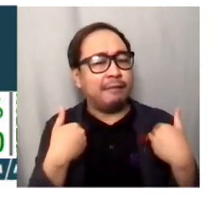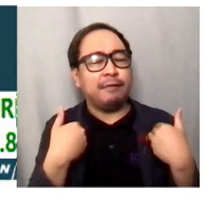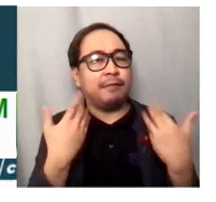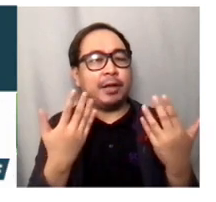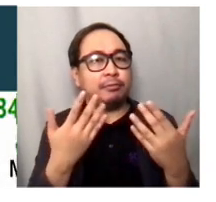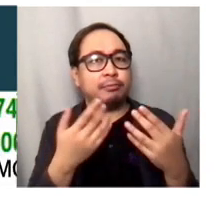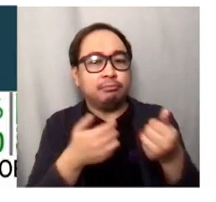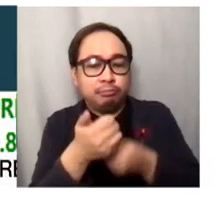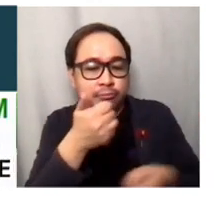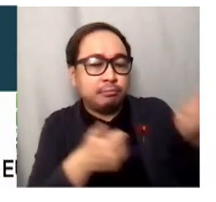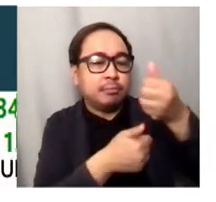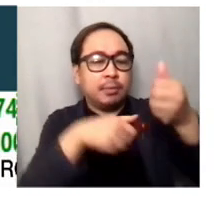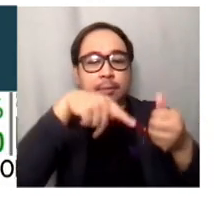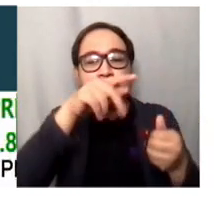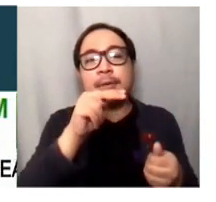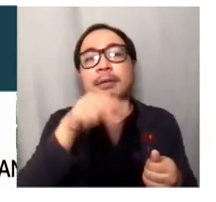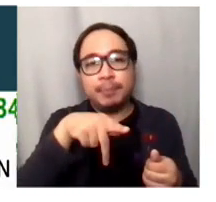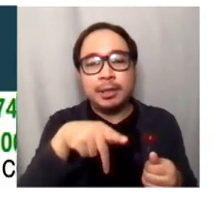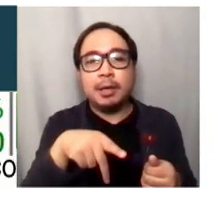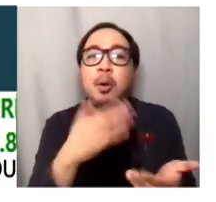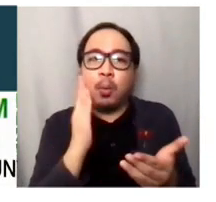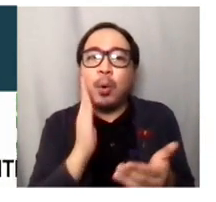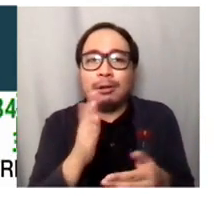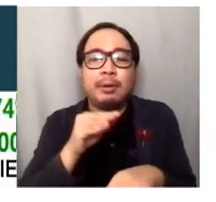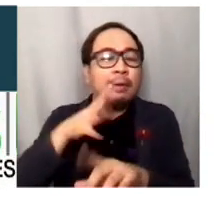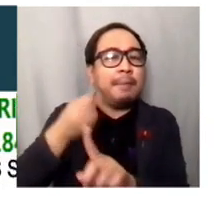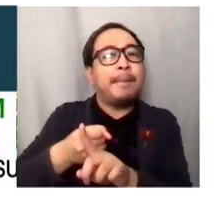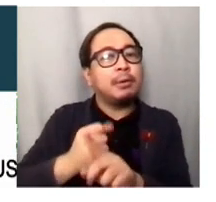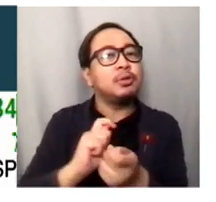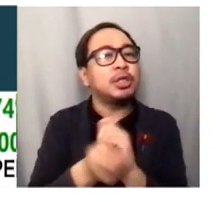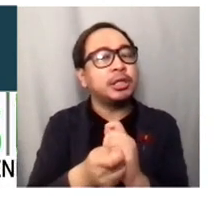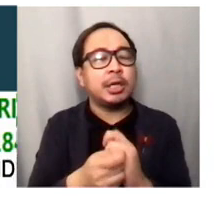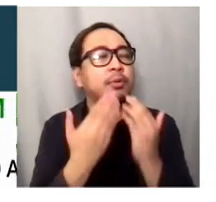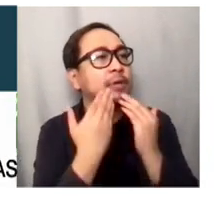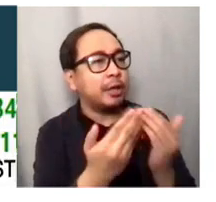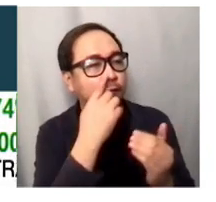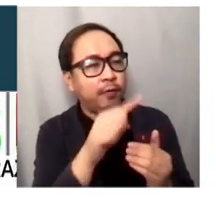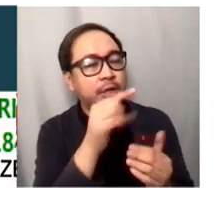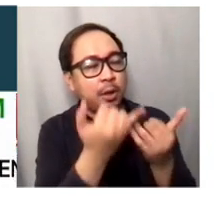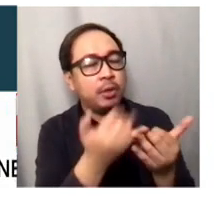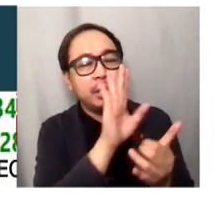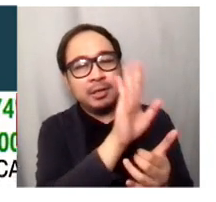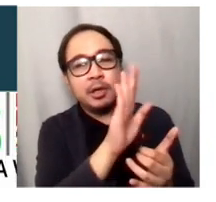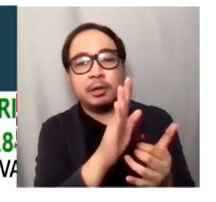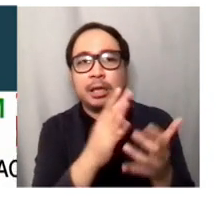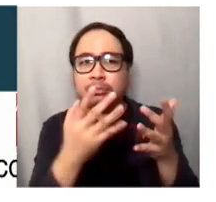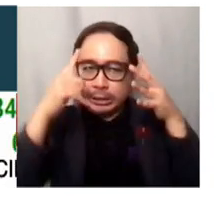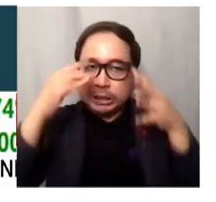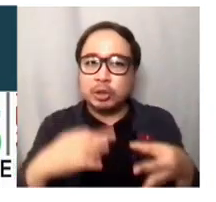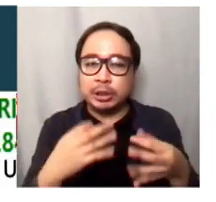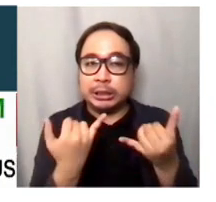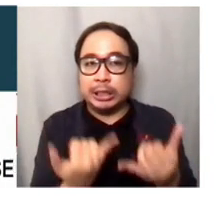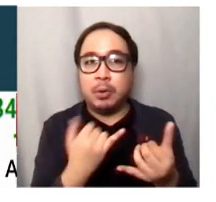PNP. And we're very thankful also to them for very categorical statement nowadays